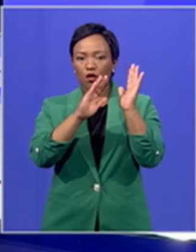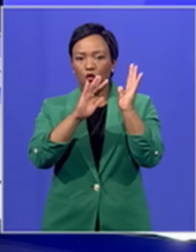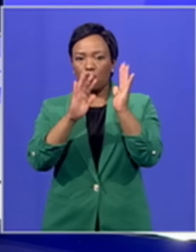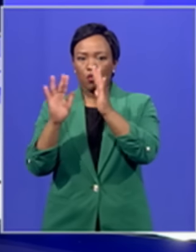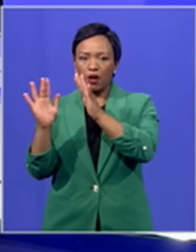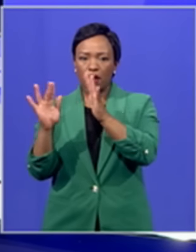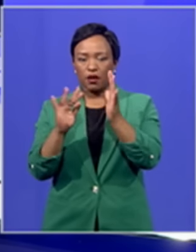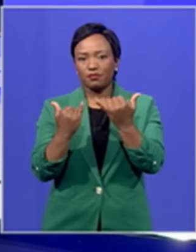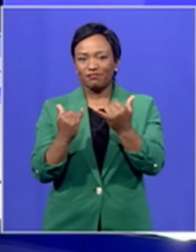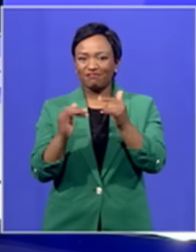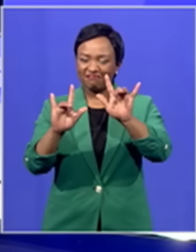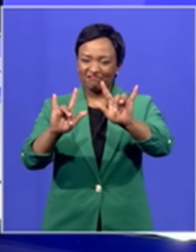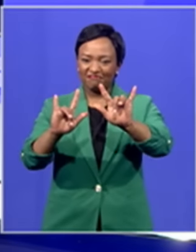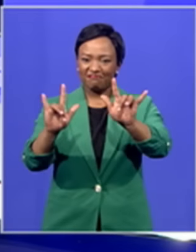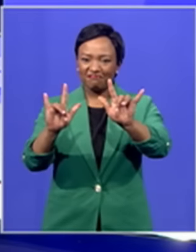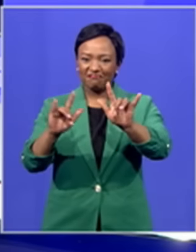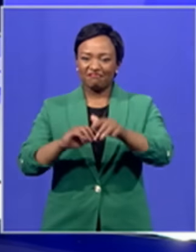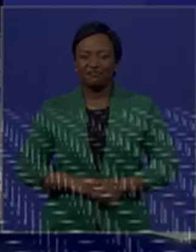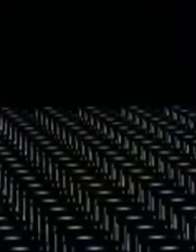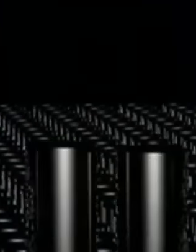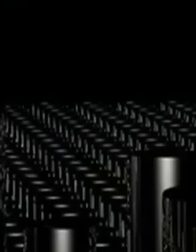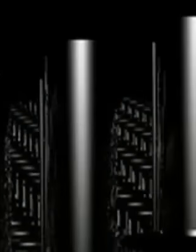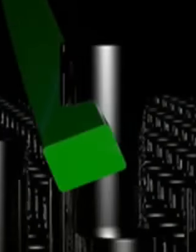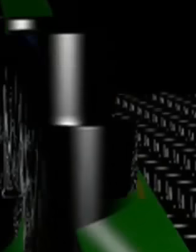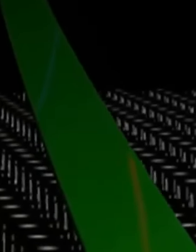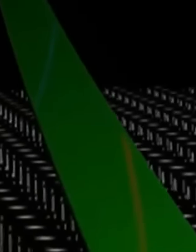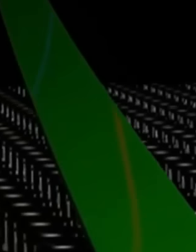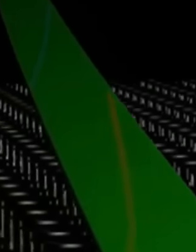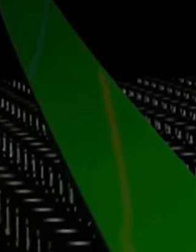maemo a boso gabotse.